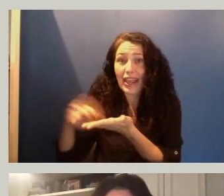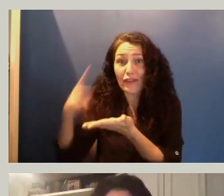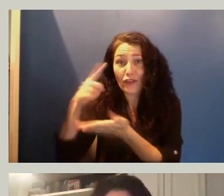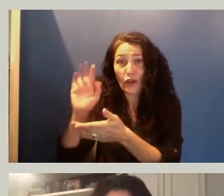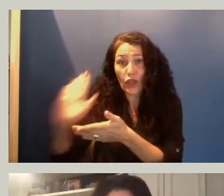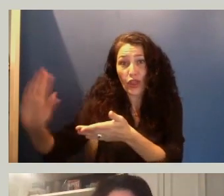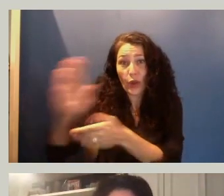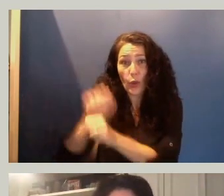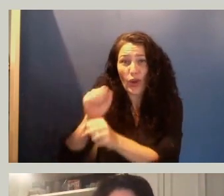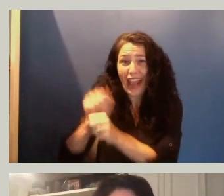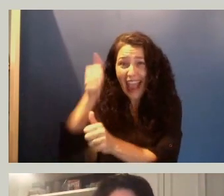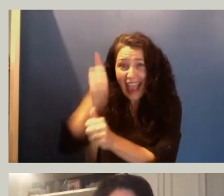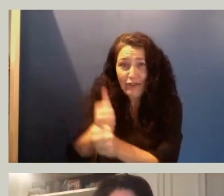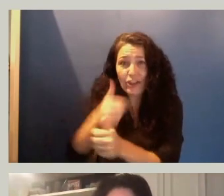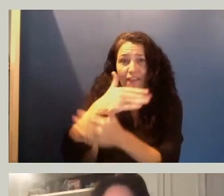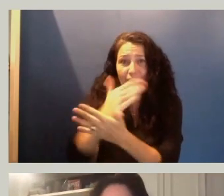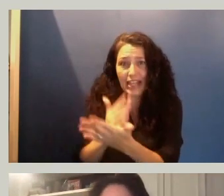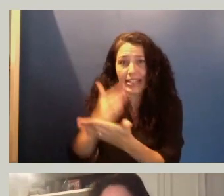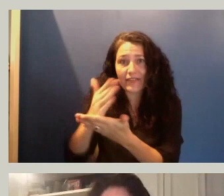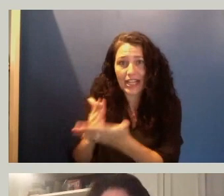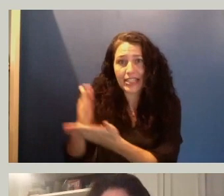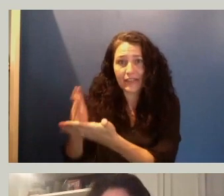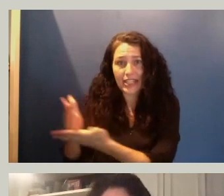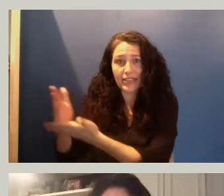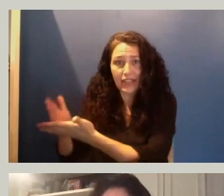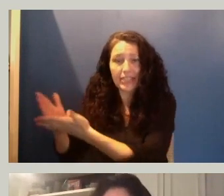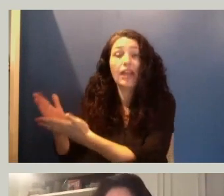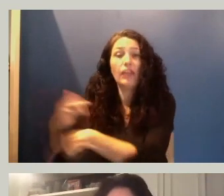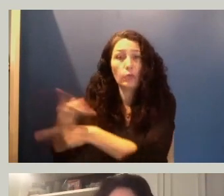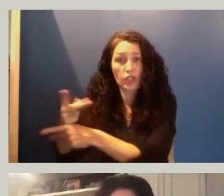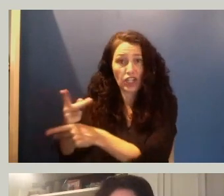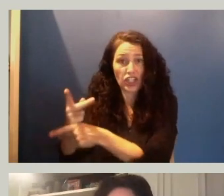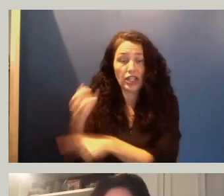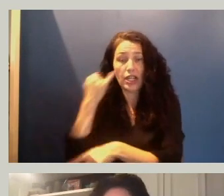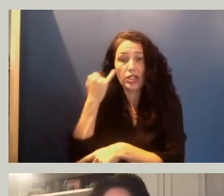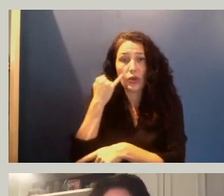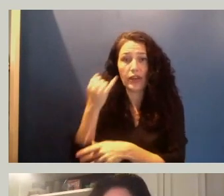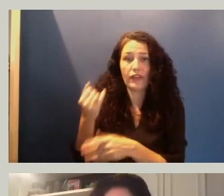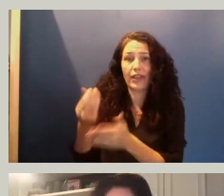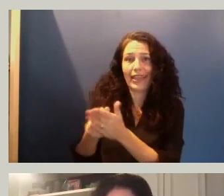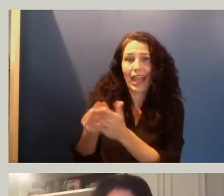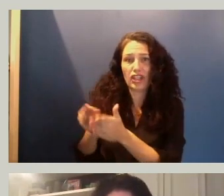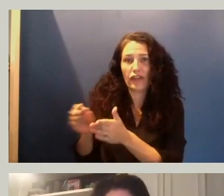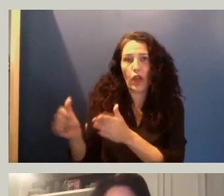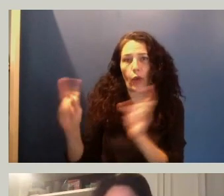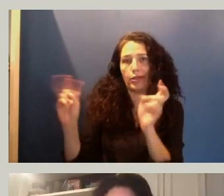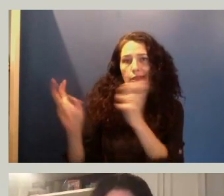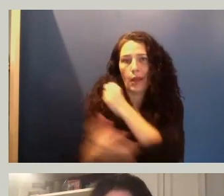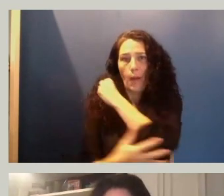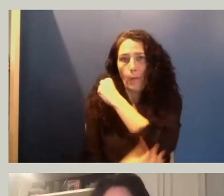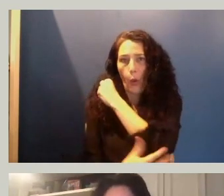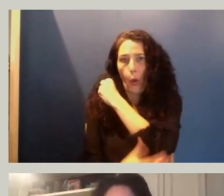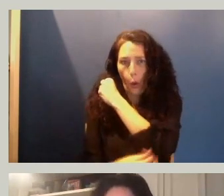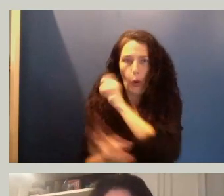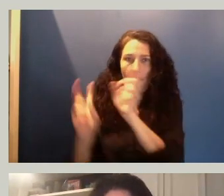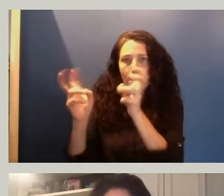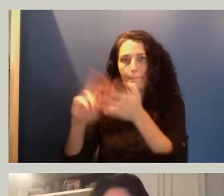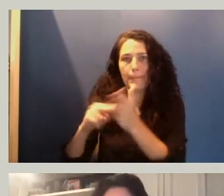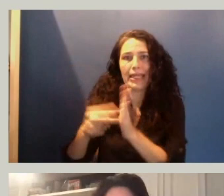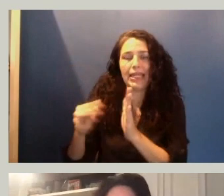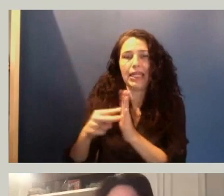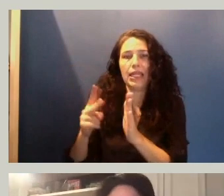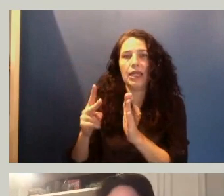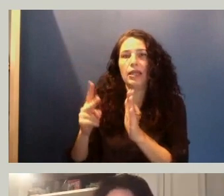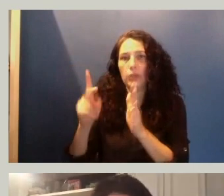huge amount of work that filmmakers, when cash flow is poor, in an effort to kind of put the money on the screen, right? Continue shooting, traveling to